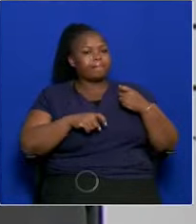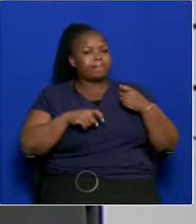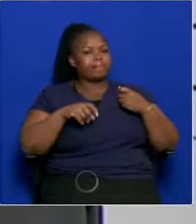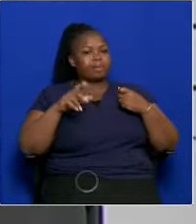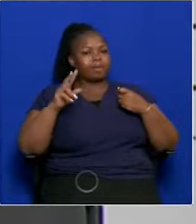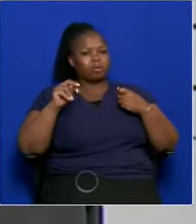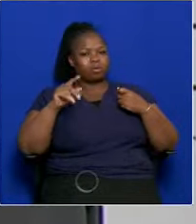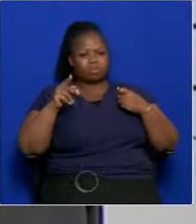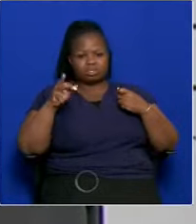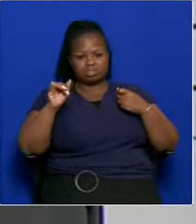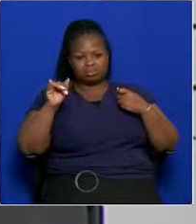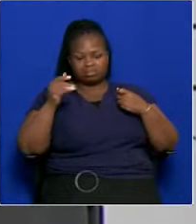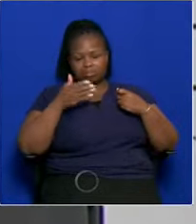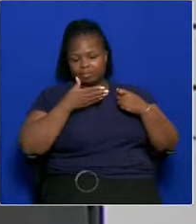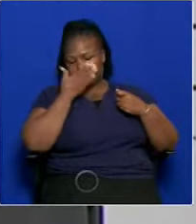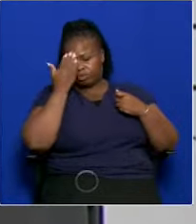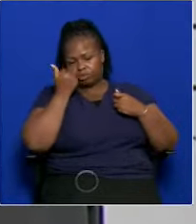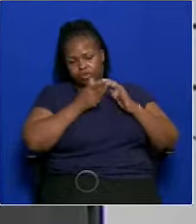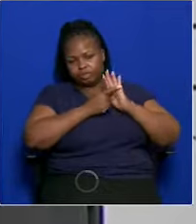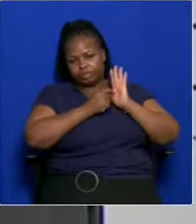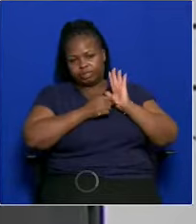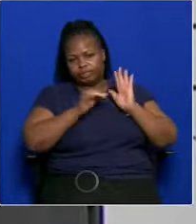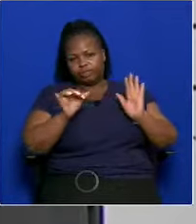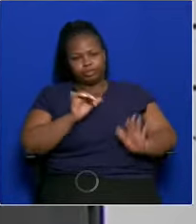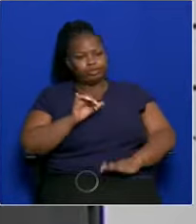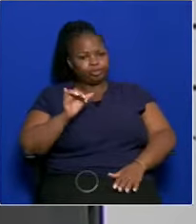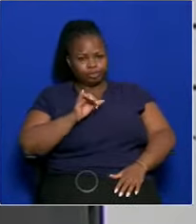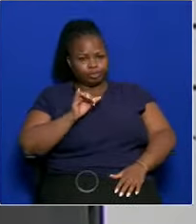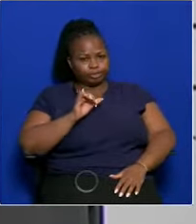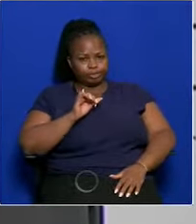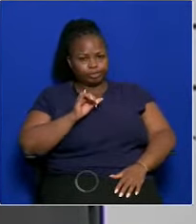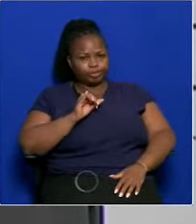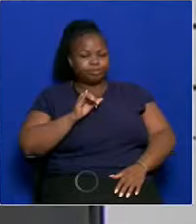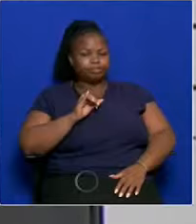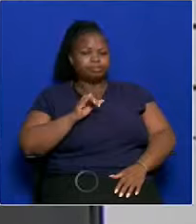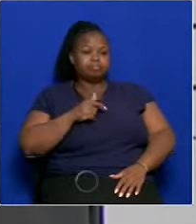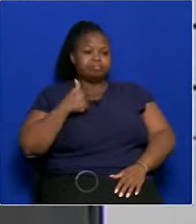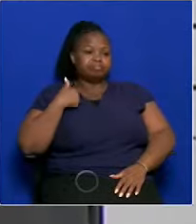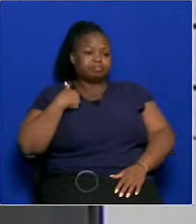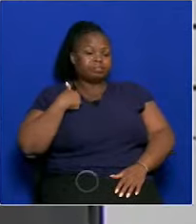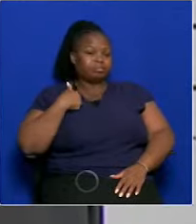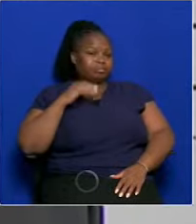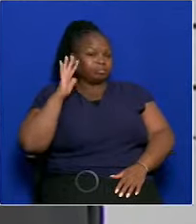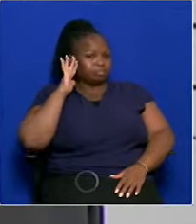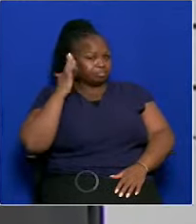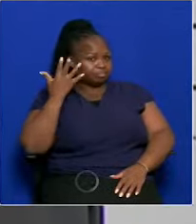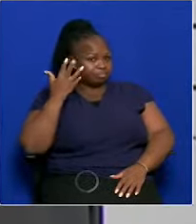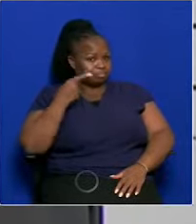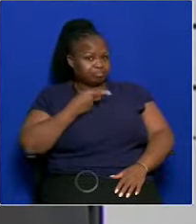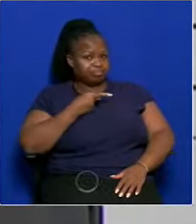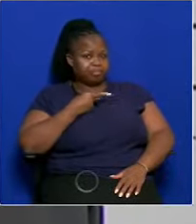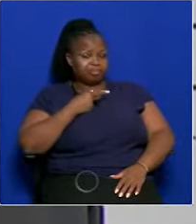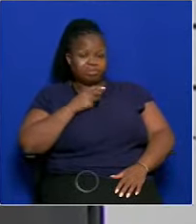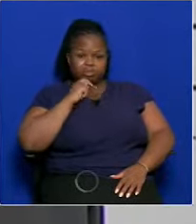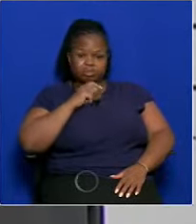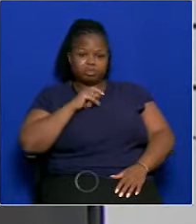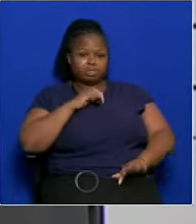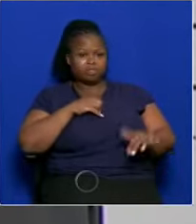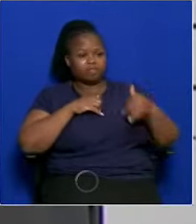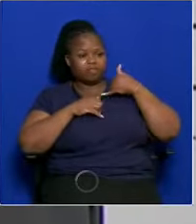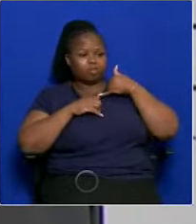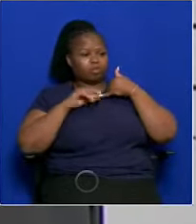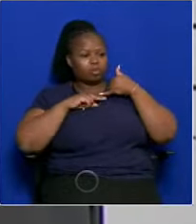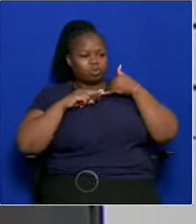what date. So I don't know if that time he didn't phone me because he didn't have my